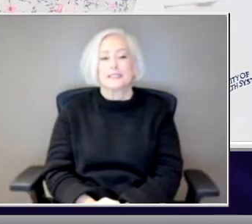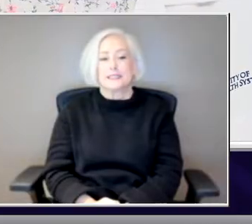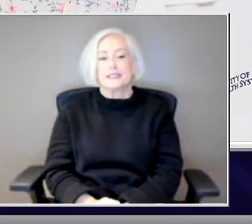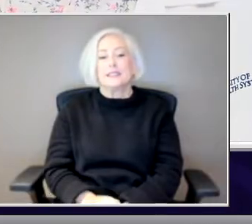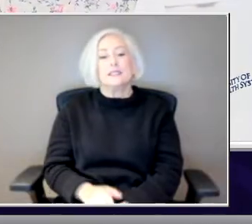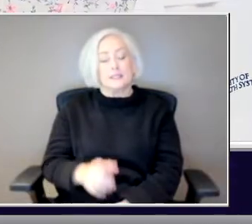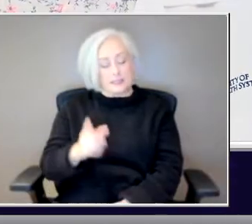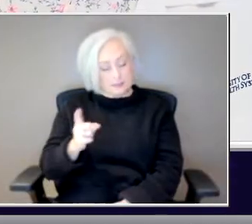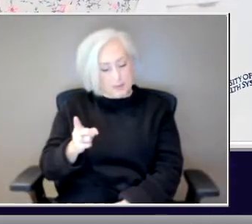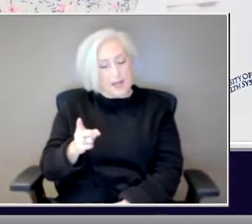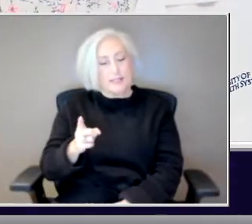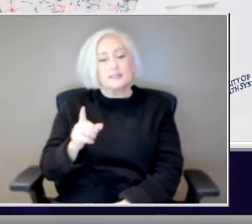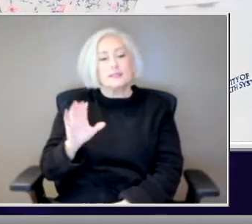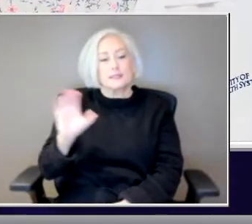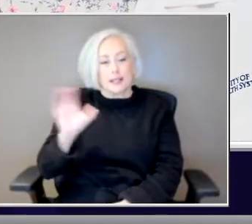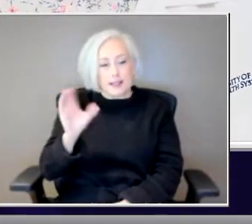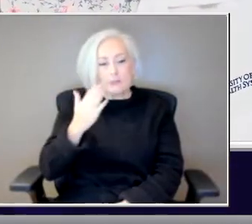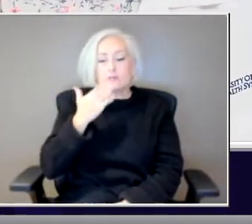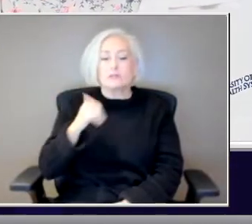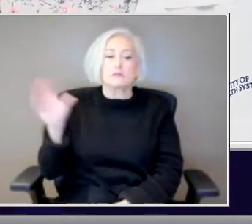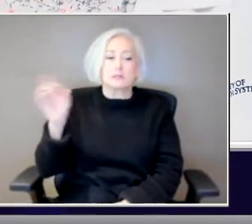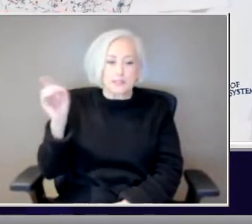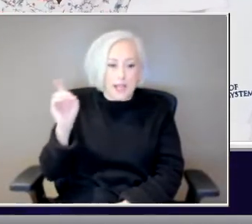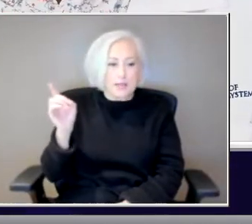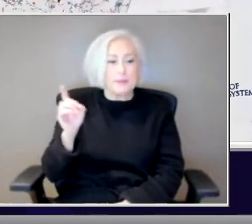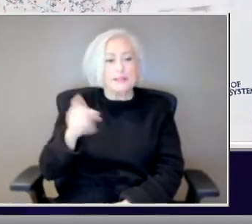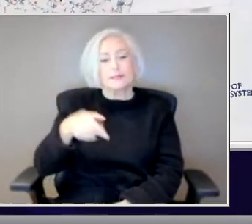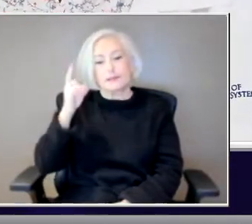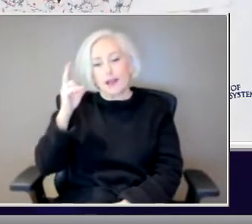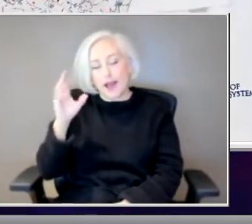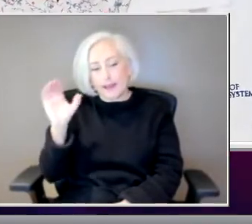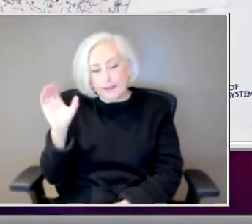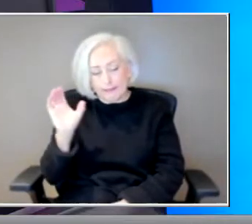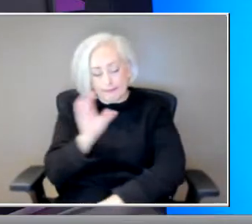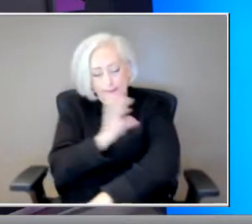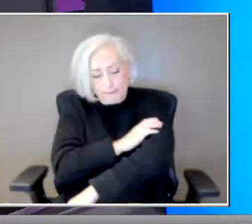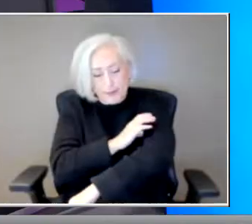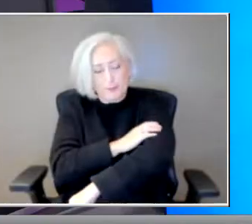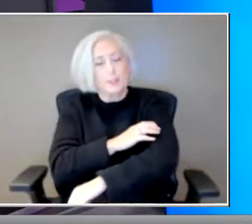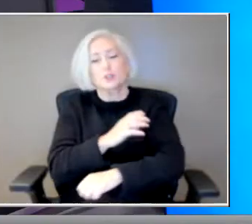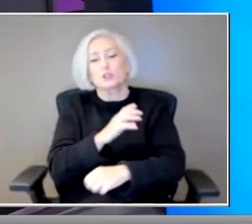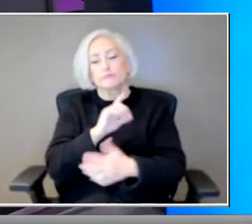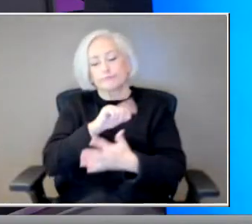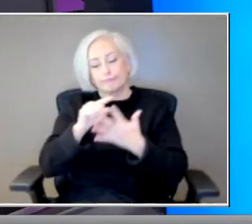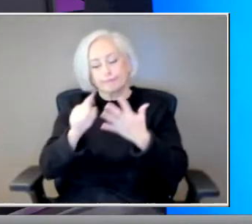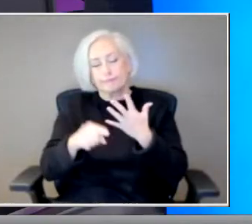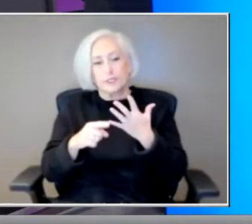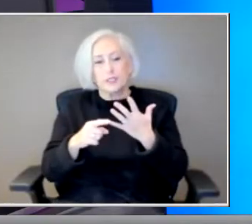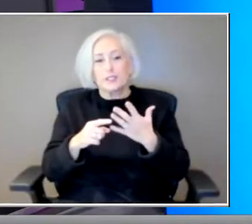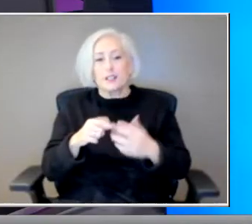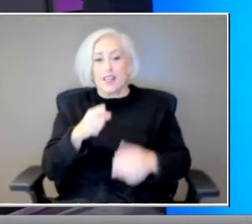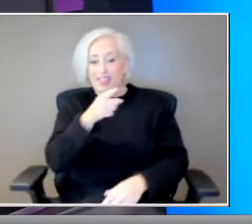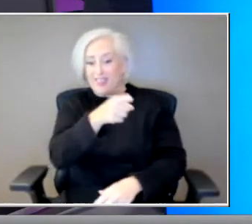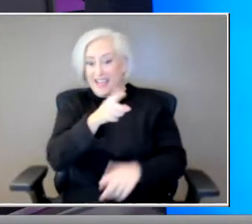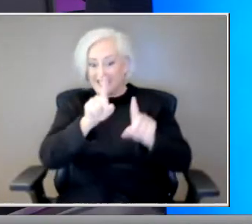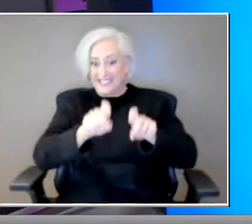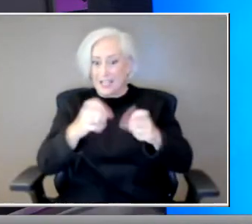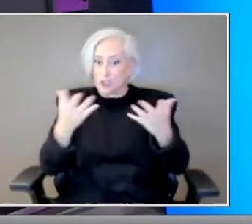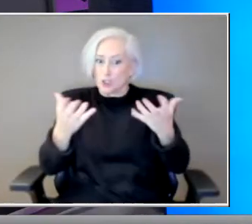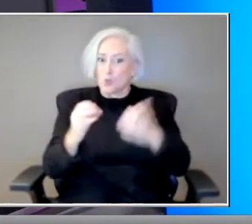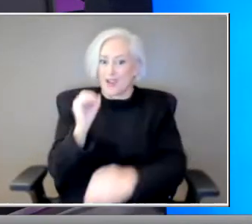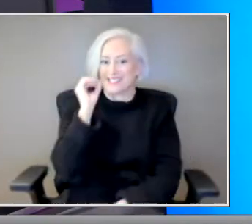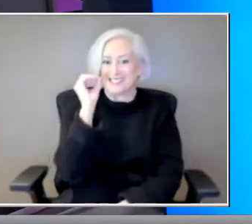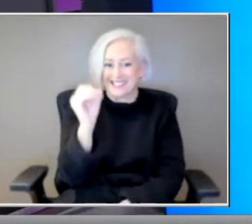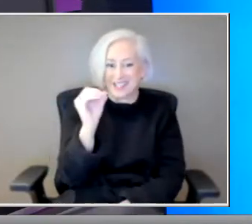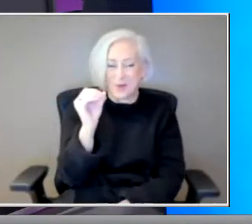cholesterol, diabetes, and then smoking if they smoke. That's the only test you want to zero on. Oh yeah, I get it done every often. So that's because